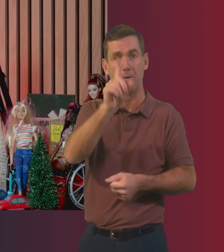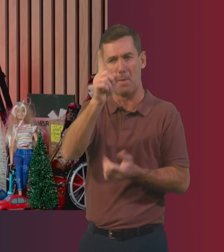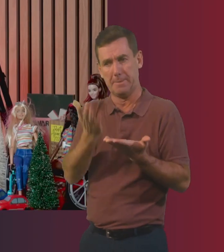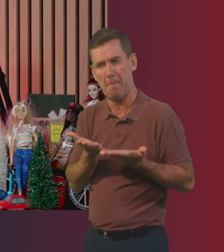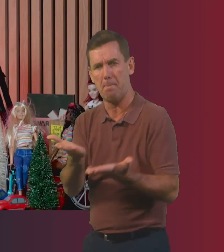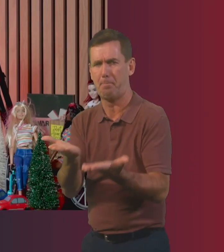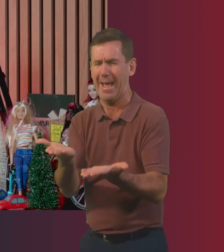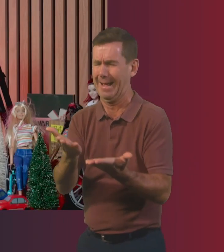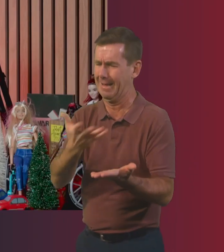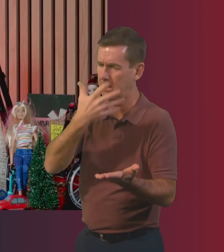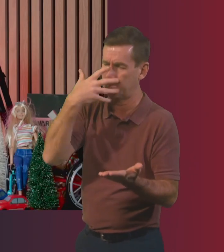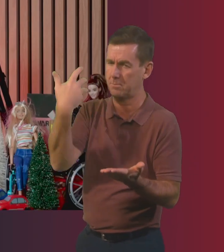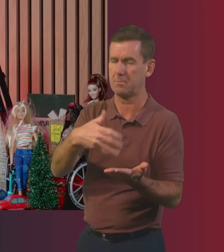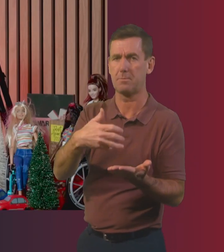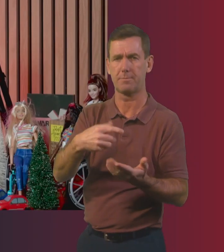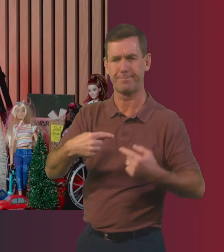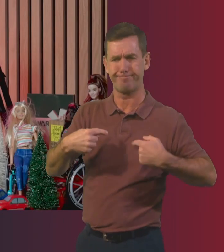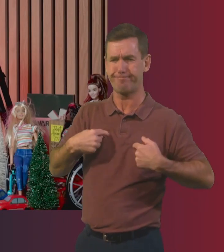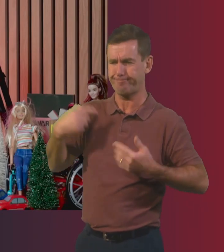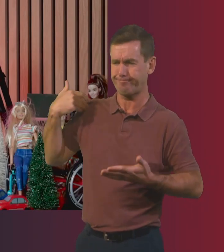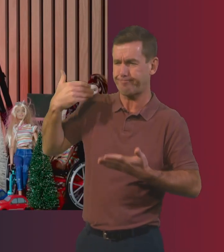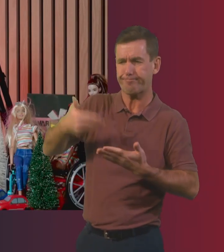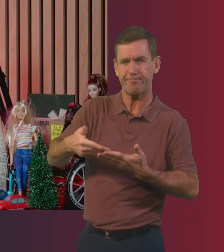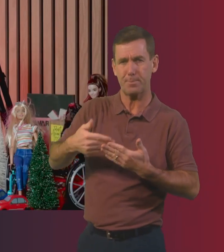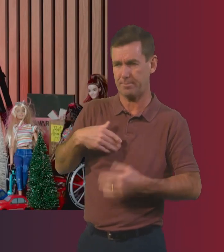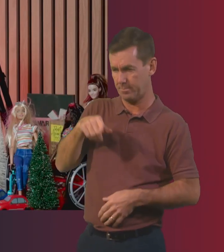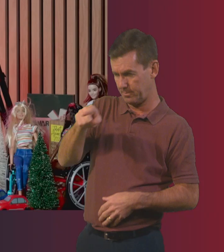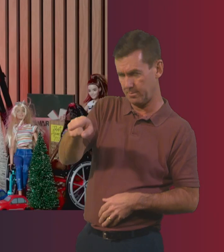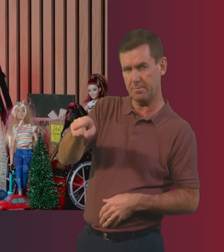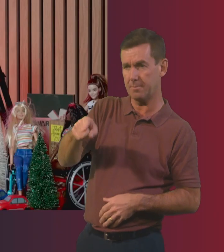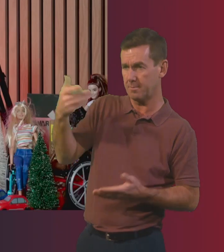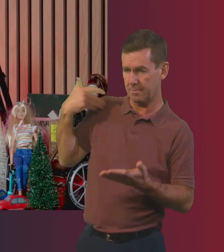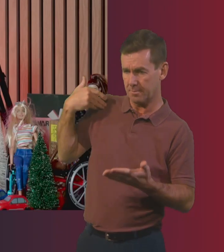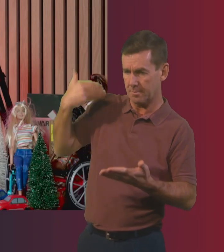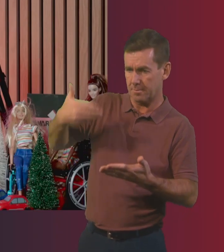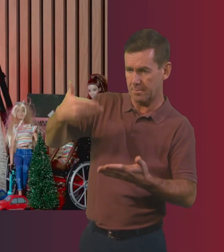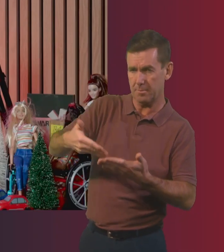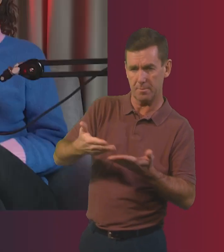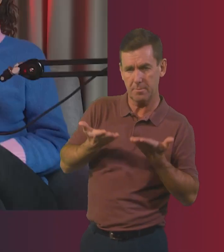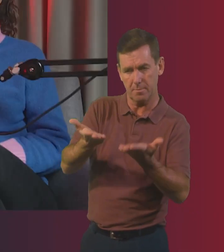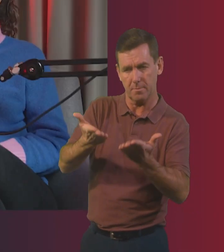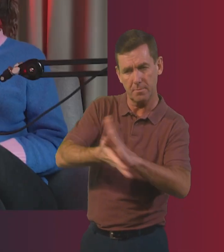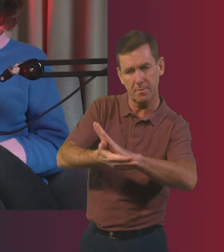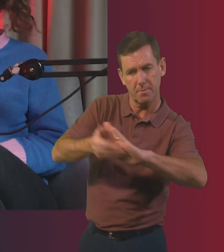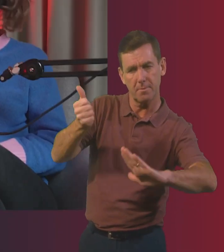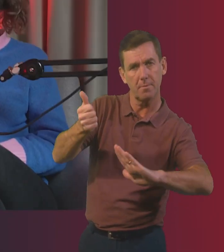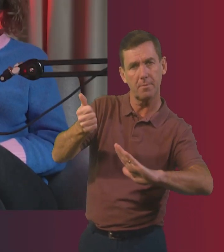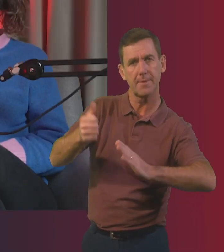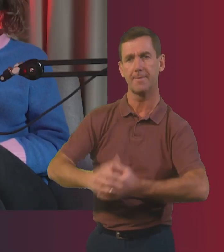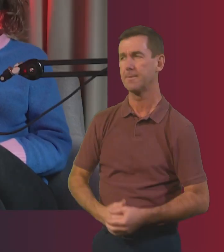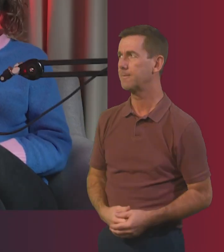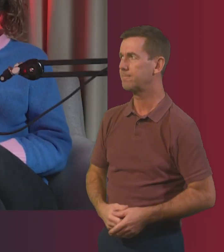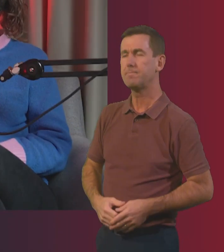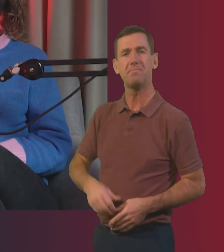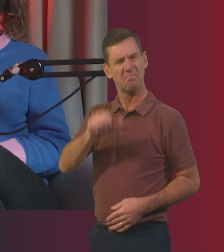Are you the only person in your family who has the bug, or was this a skill that was kind of handed down to you? It was kind of handed down